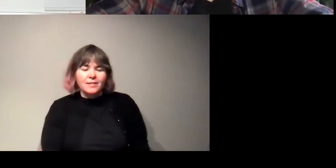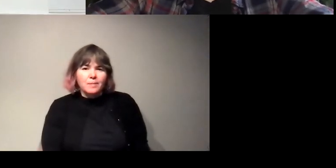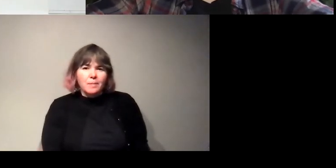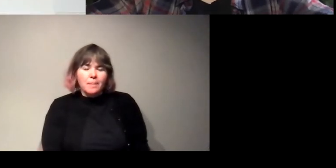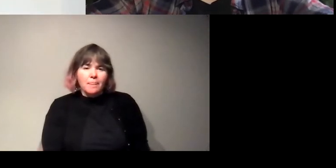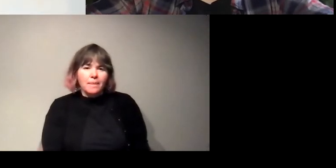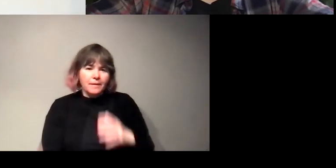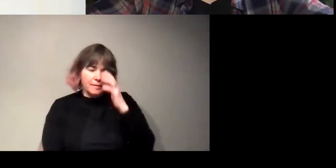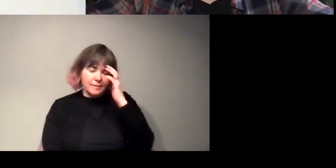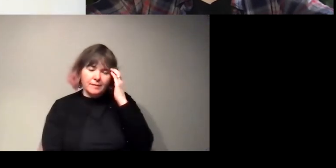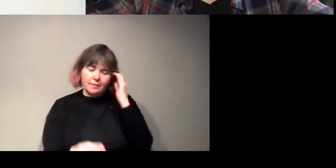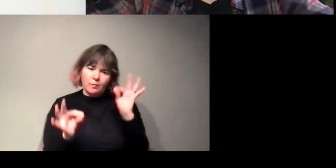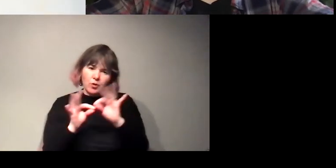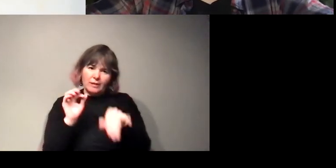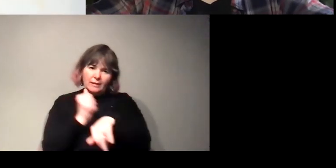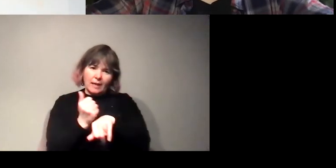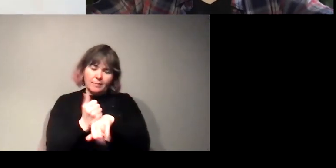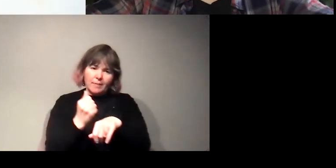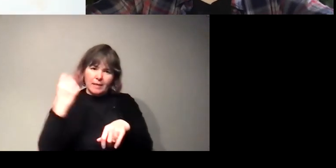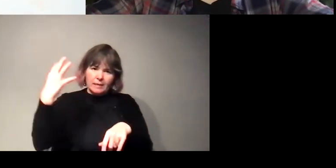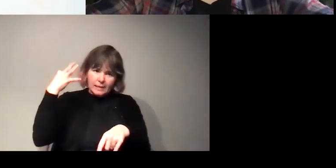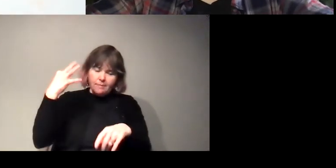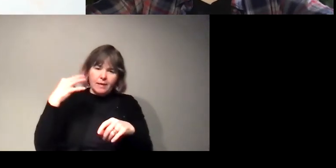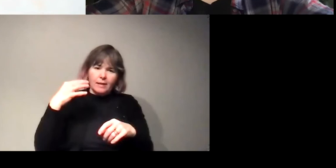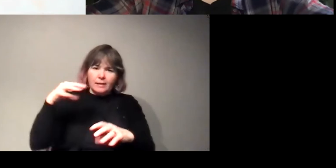I set this up for you guys. Here we